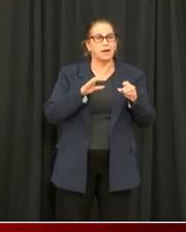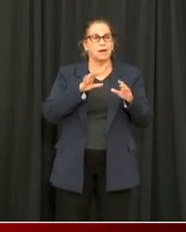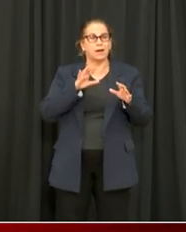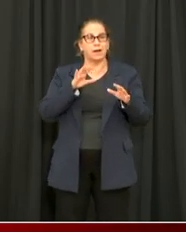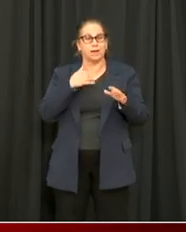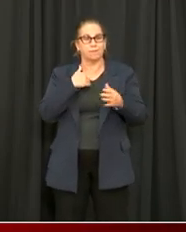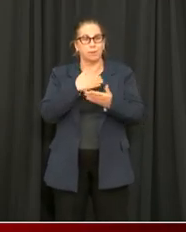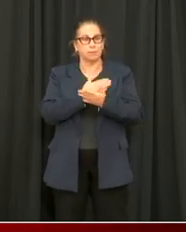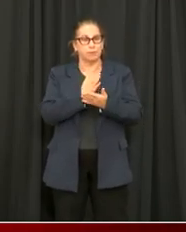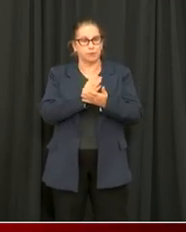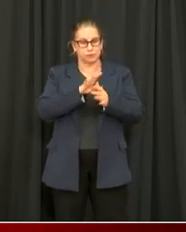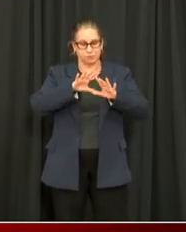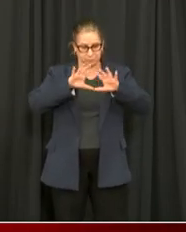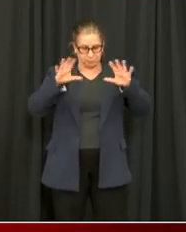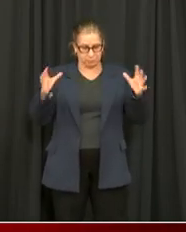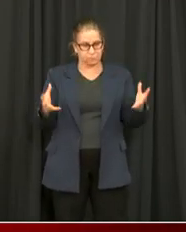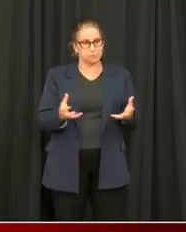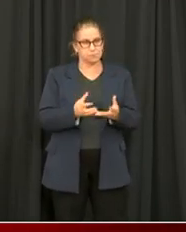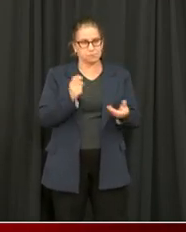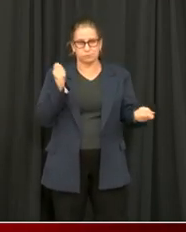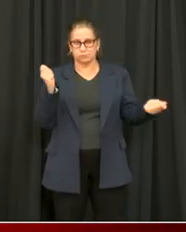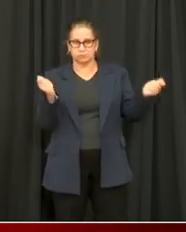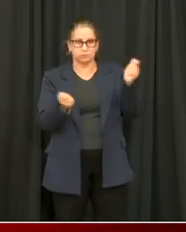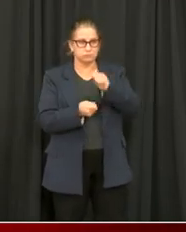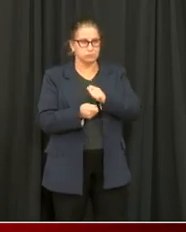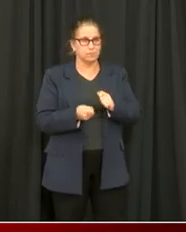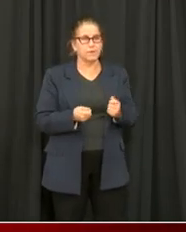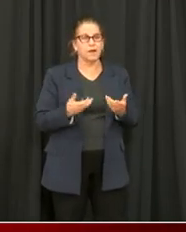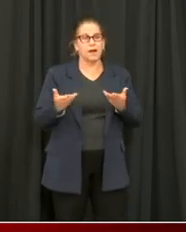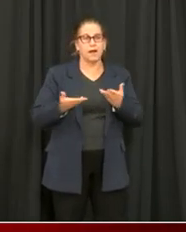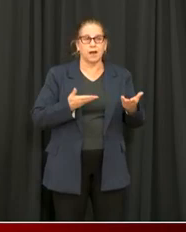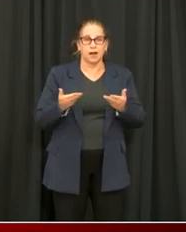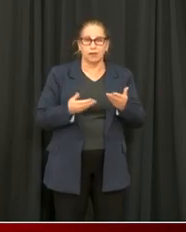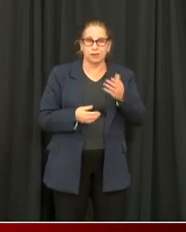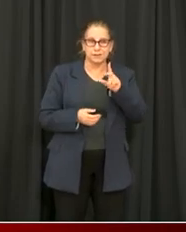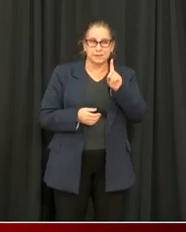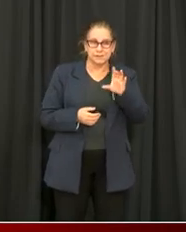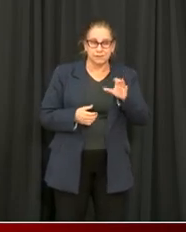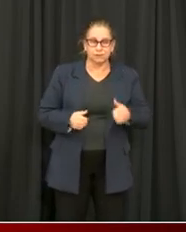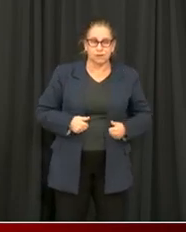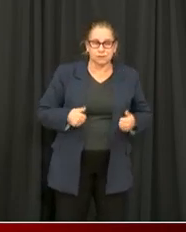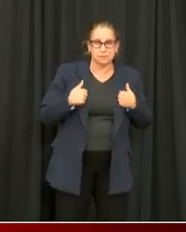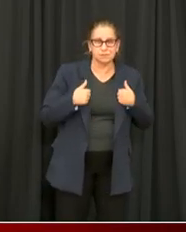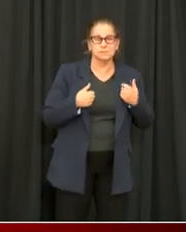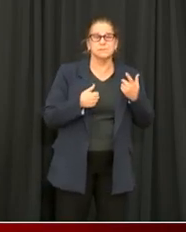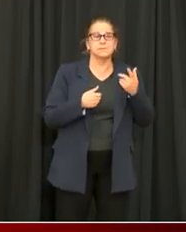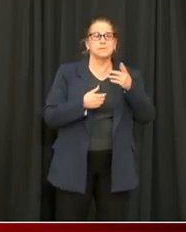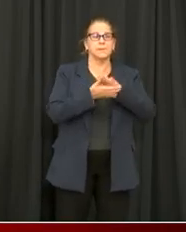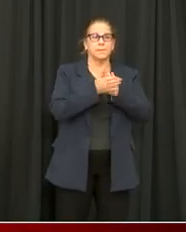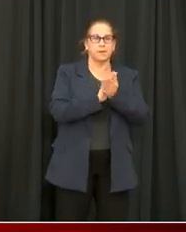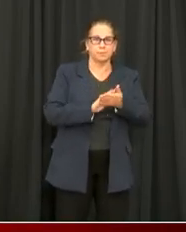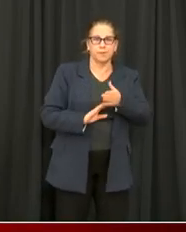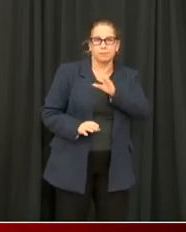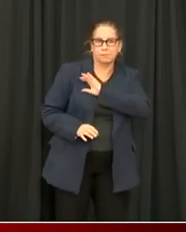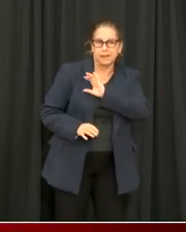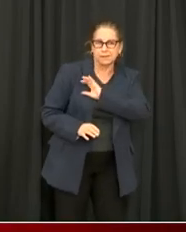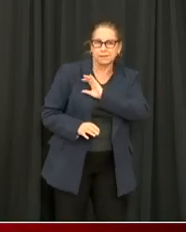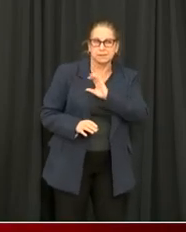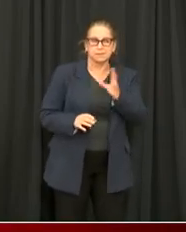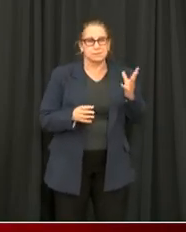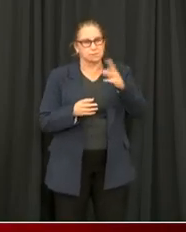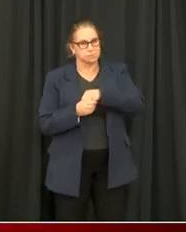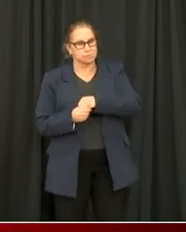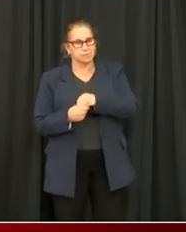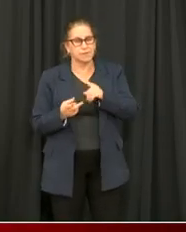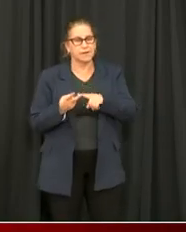infrastructure academy. Part of that is hiring DC residents to be police officers. Part of that is investing